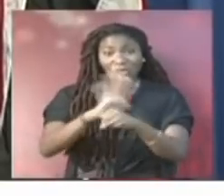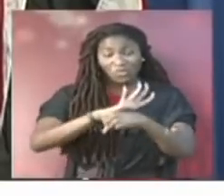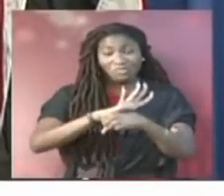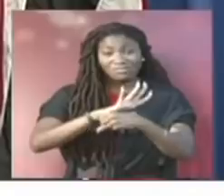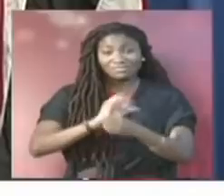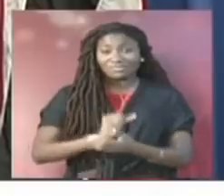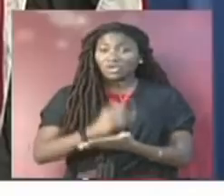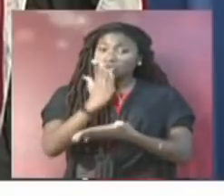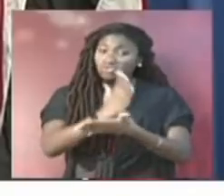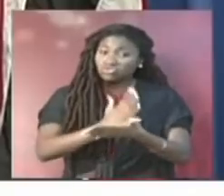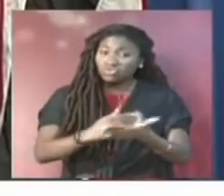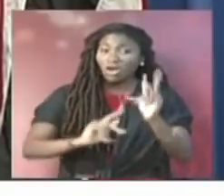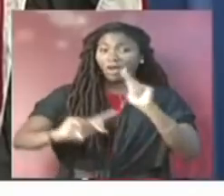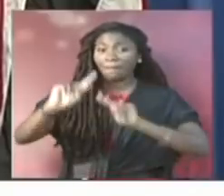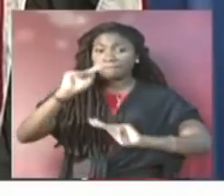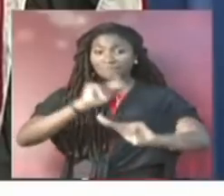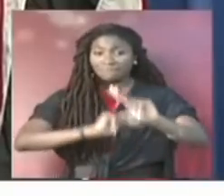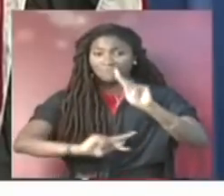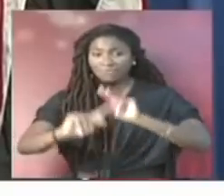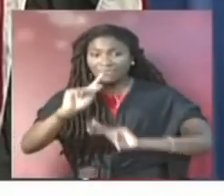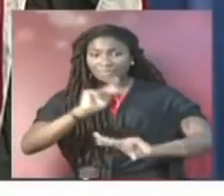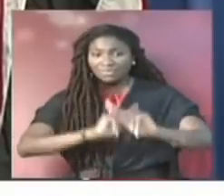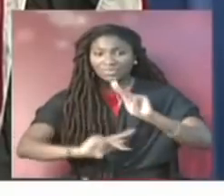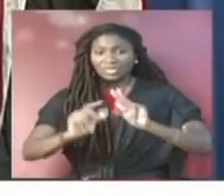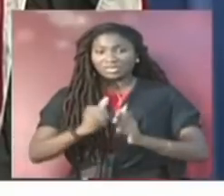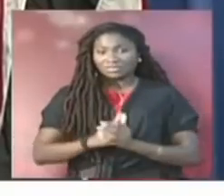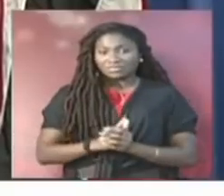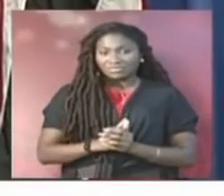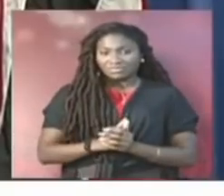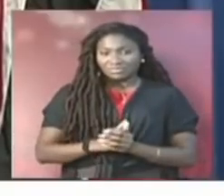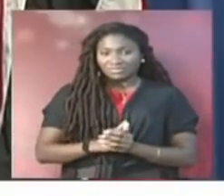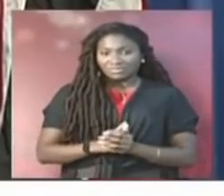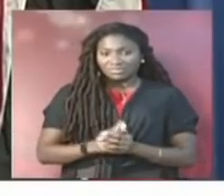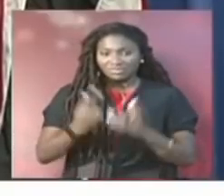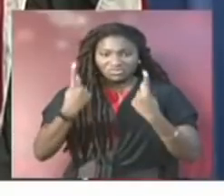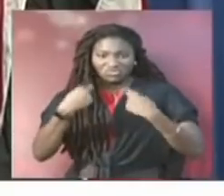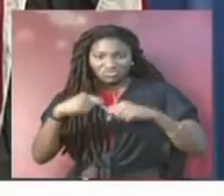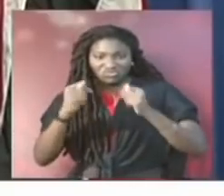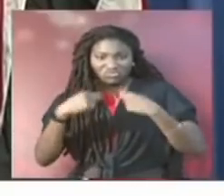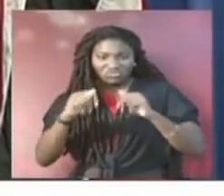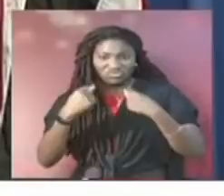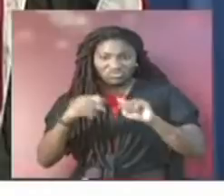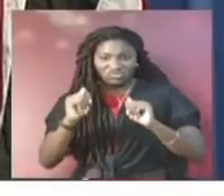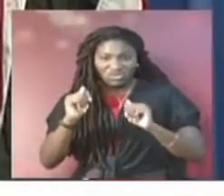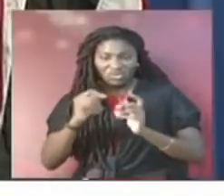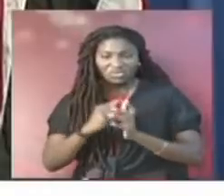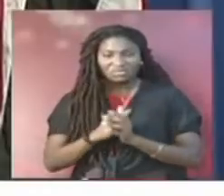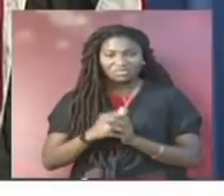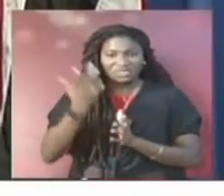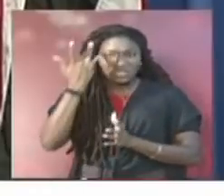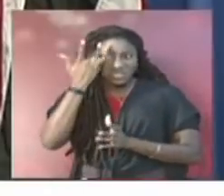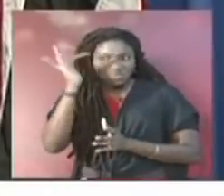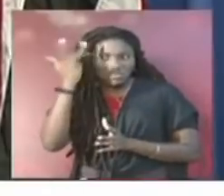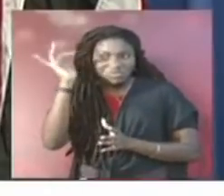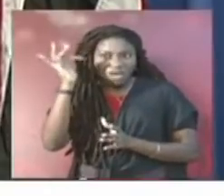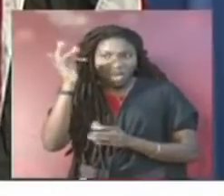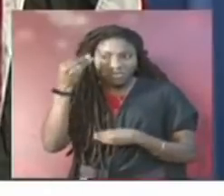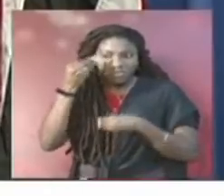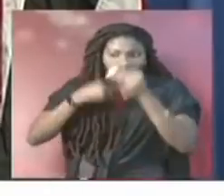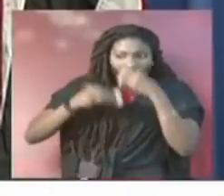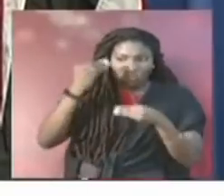people are very familiar with the route now to the extent where they can disregard the destination. Some people are